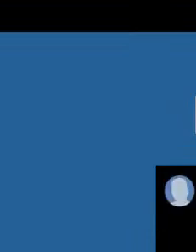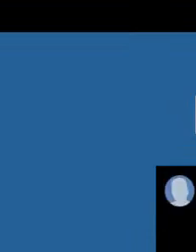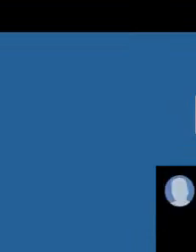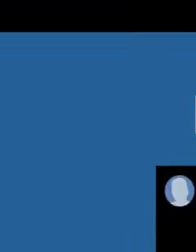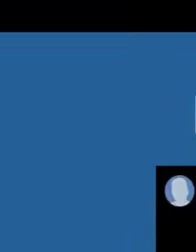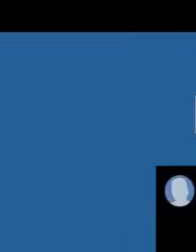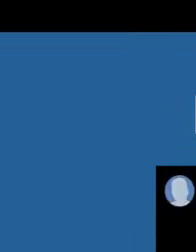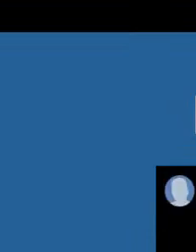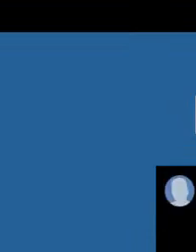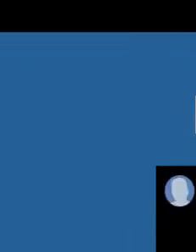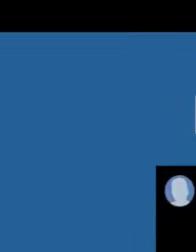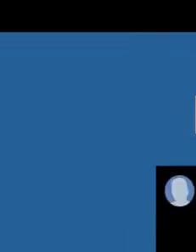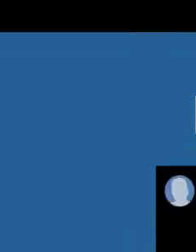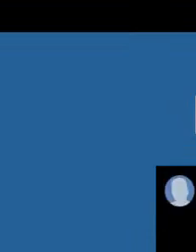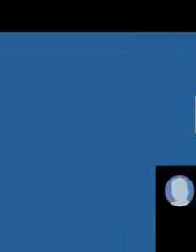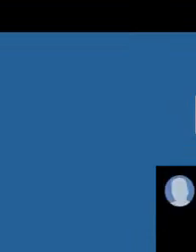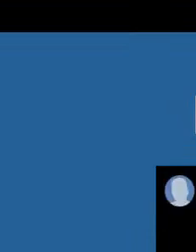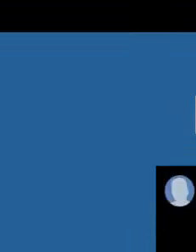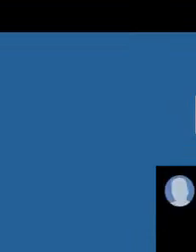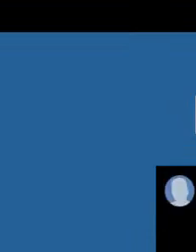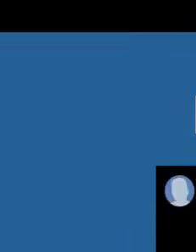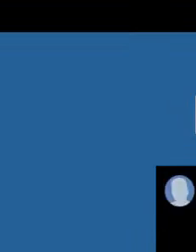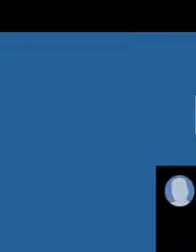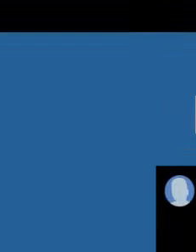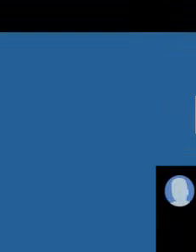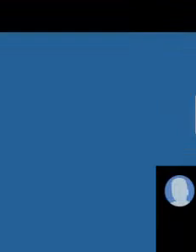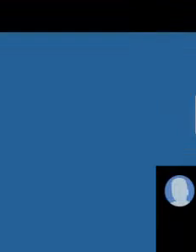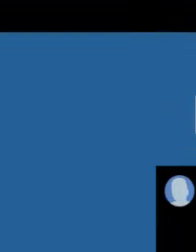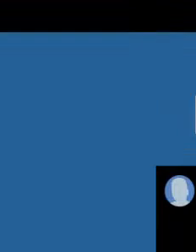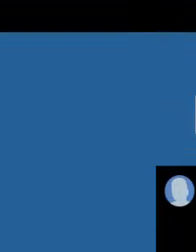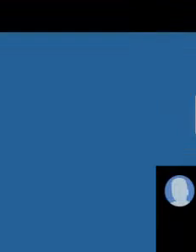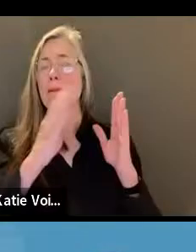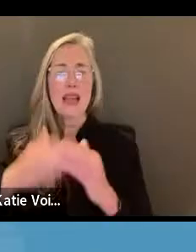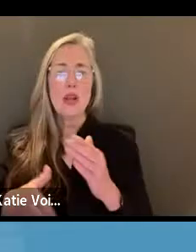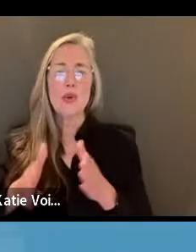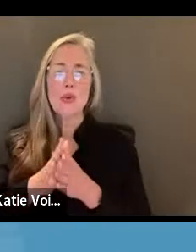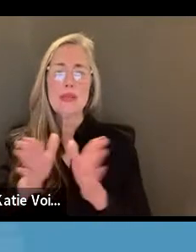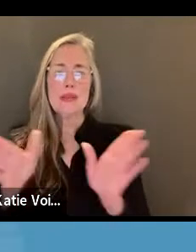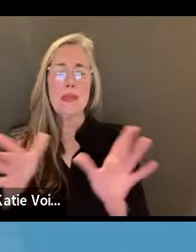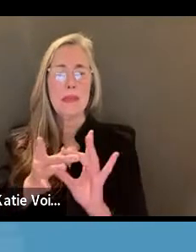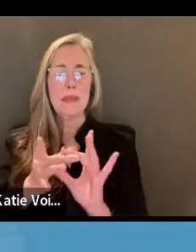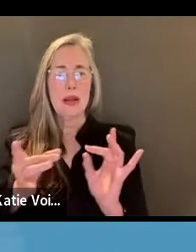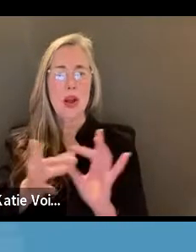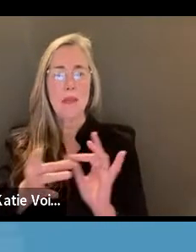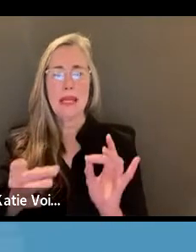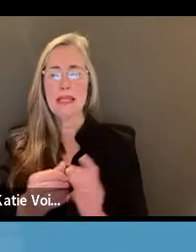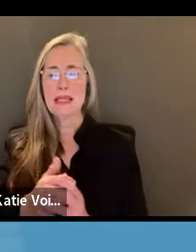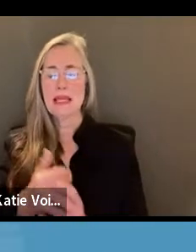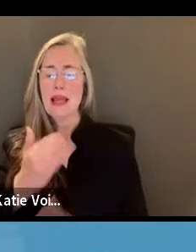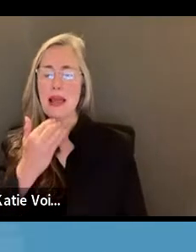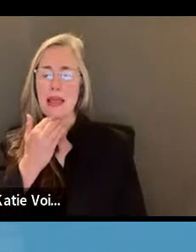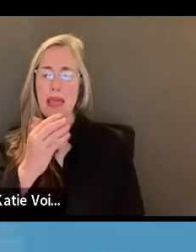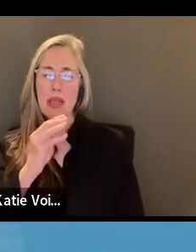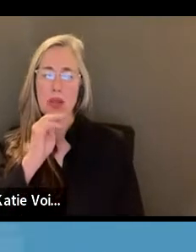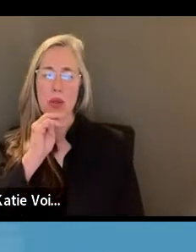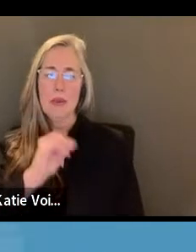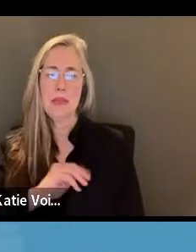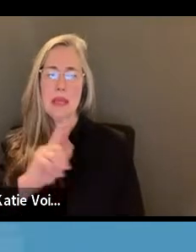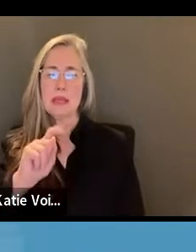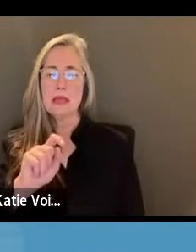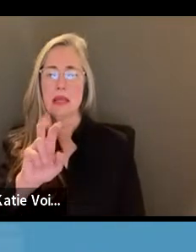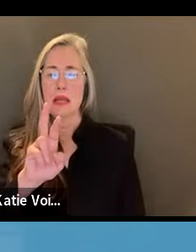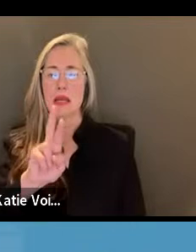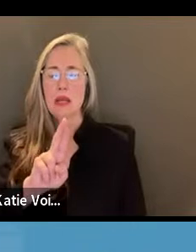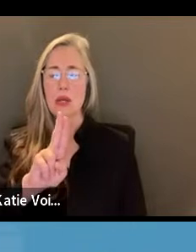Thank you. President Sims Moten, that concludes public comment. Okay. Thank you, Ms. Trujillo.